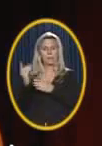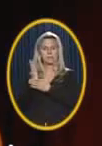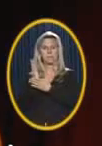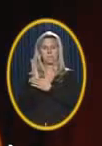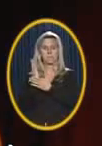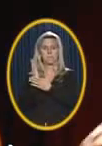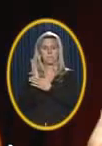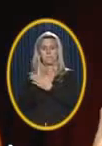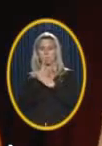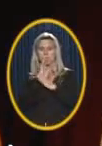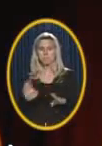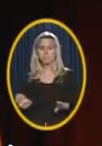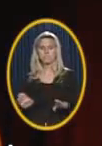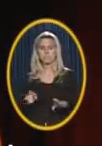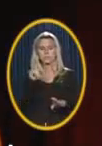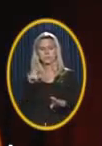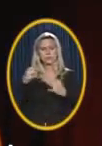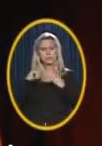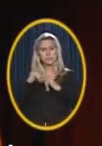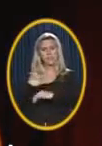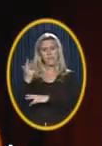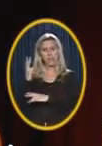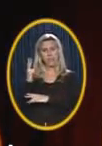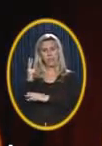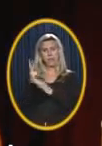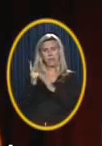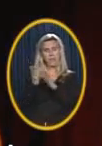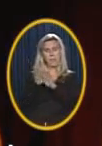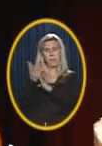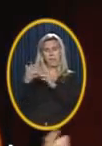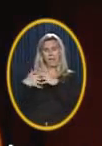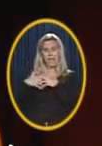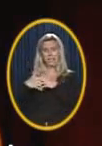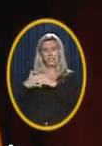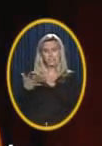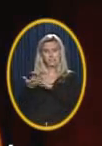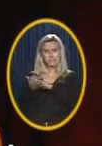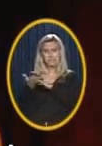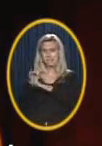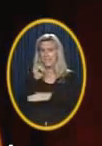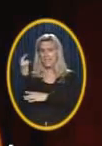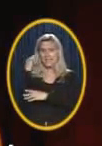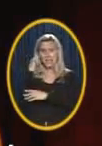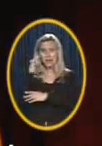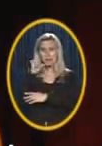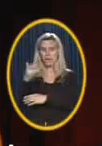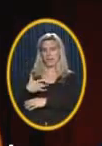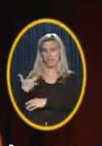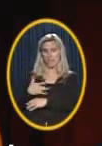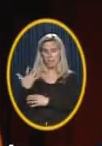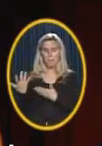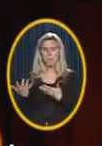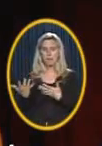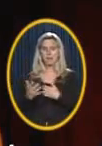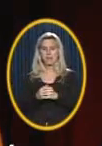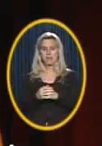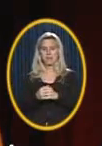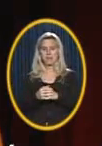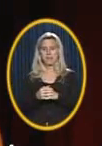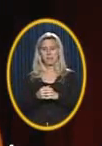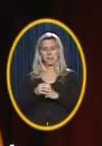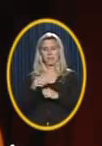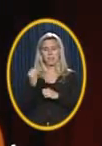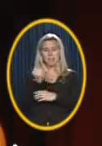gone. But there's supposed to be still three main engines burning back there. And I couldn't hear them, and I didn't feel them.